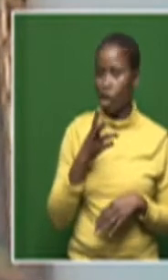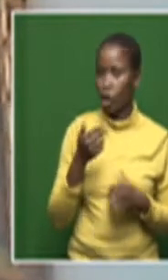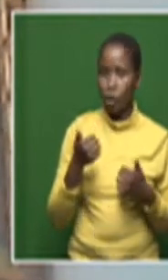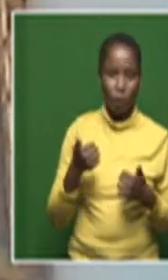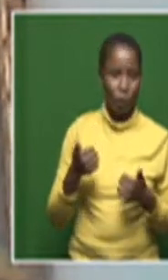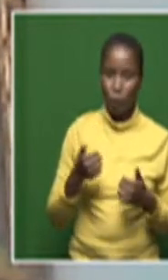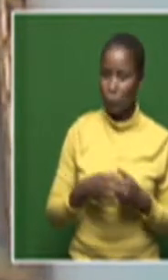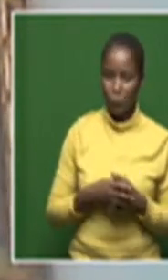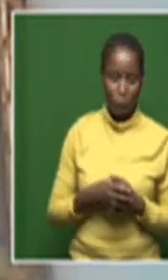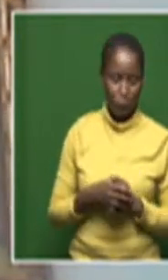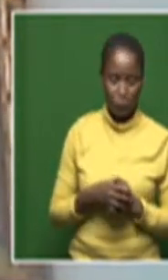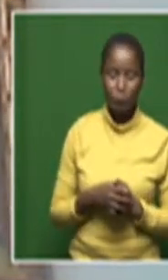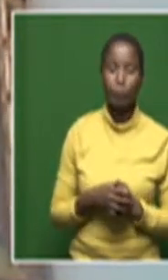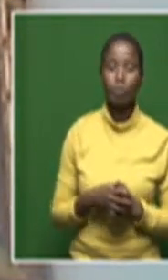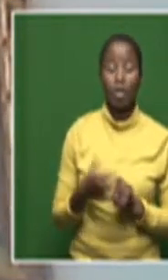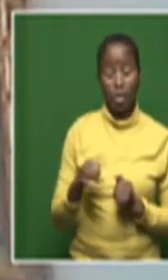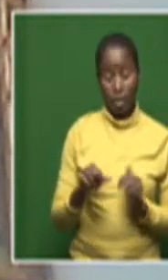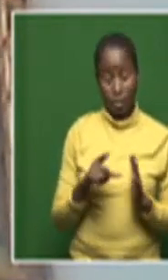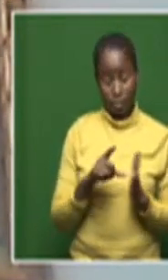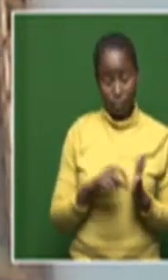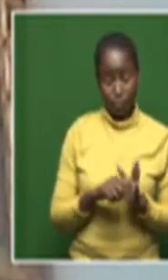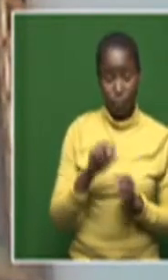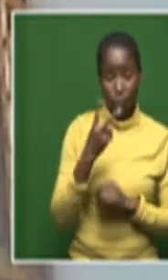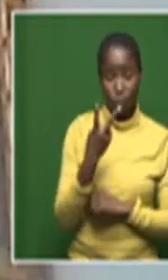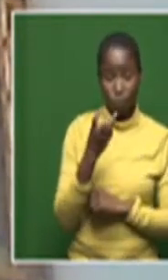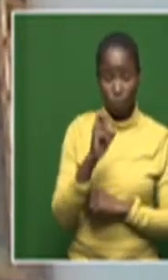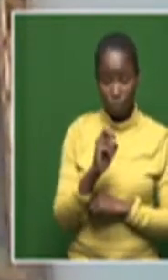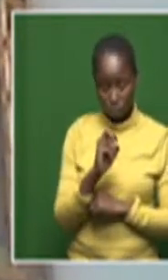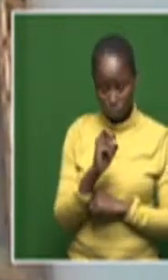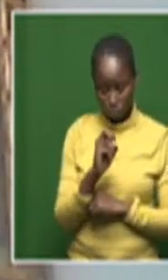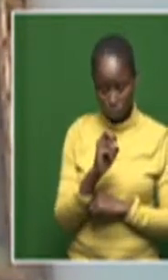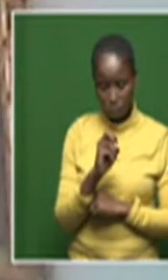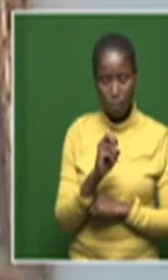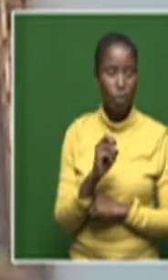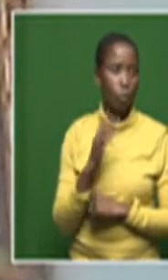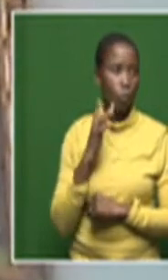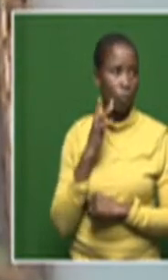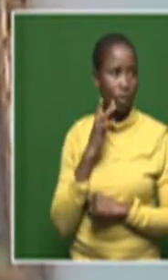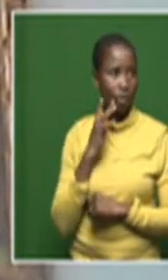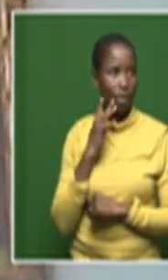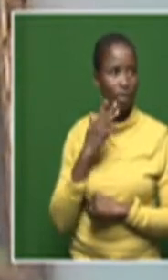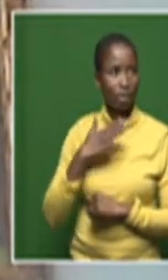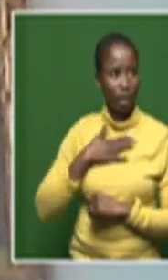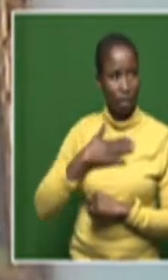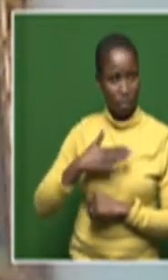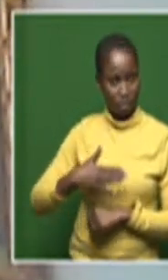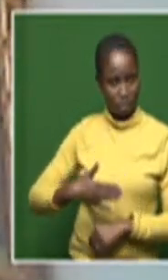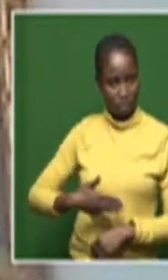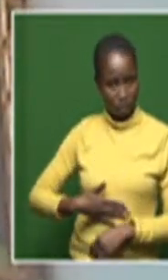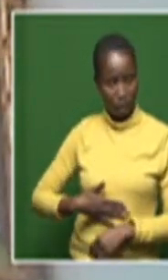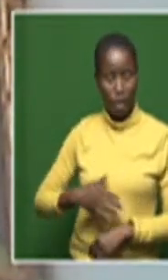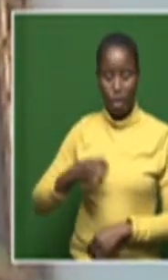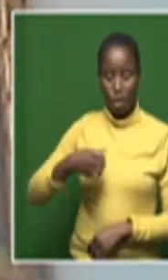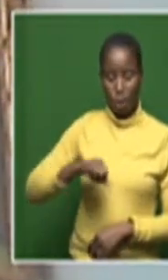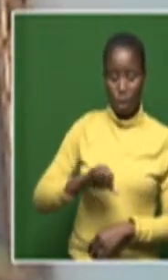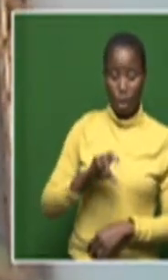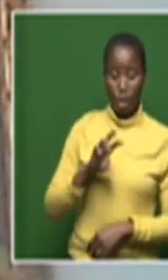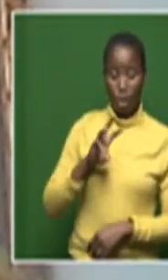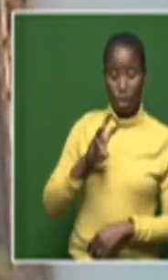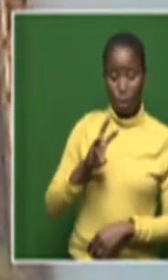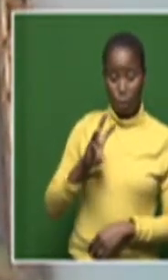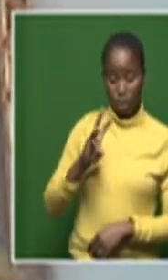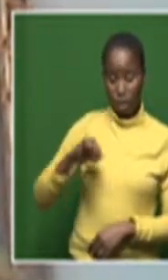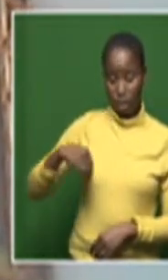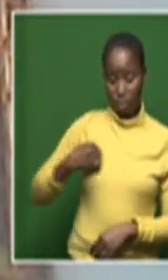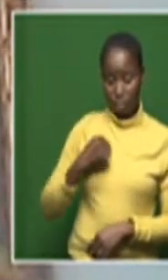on the 20th was a Sunday. So a Thursday, my husband told me he